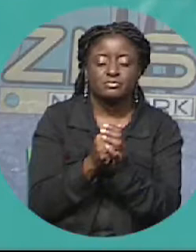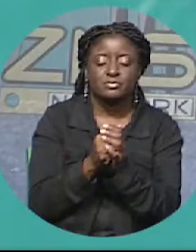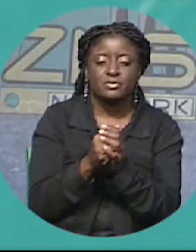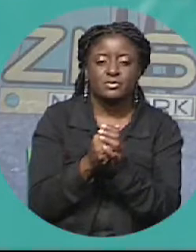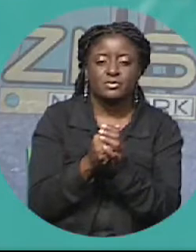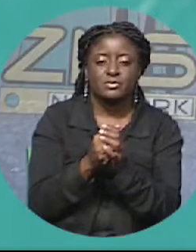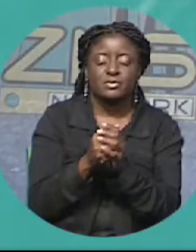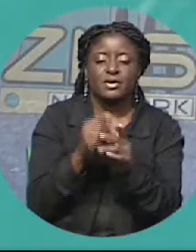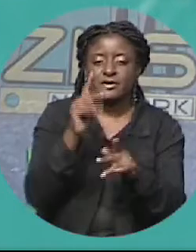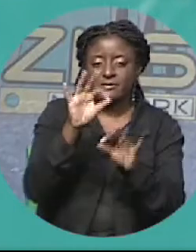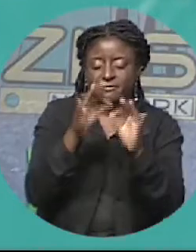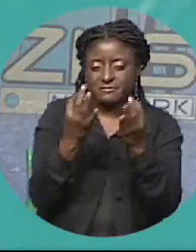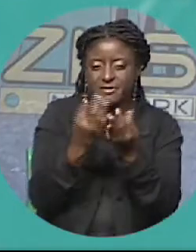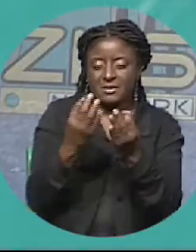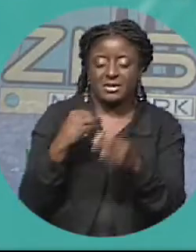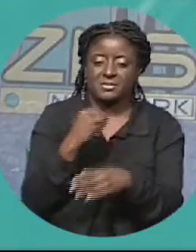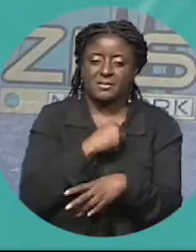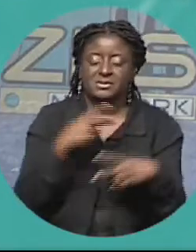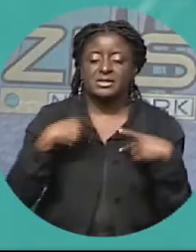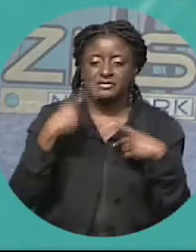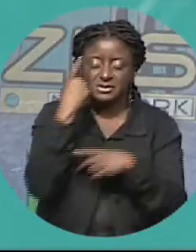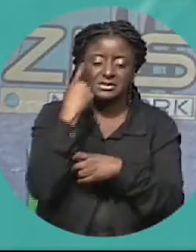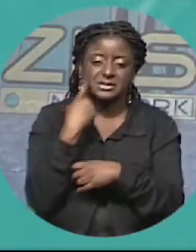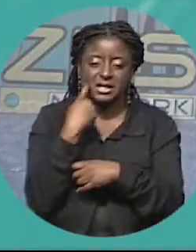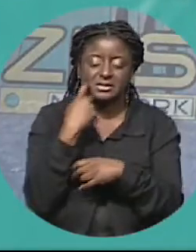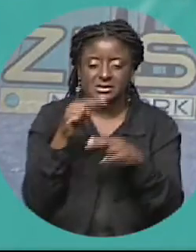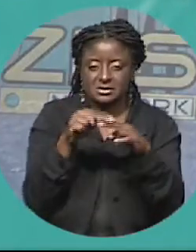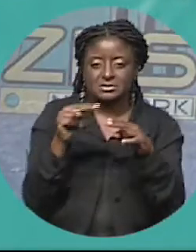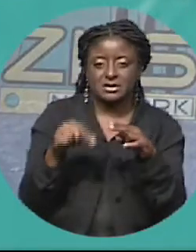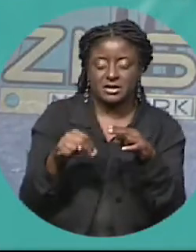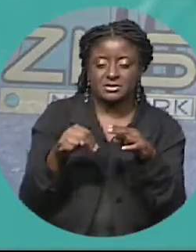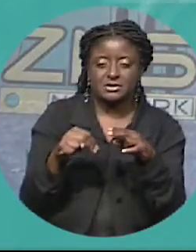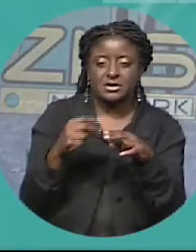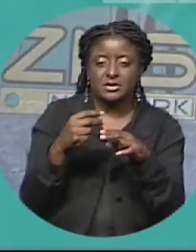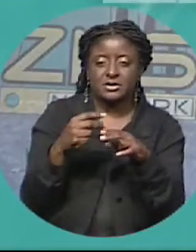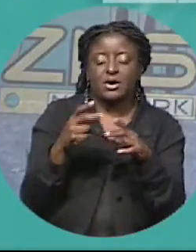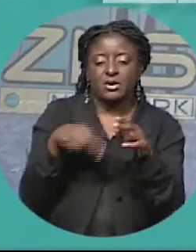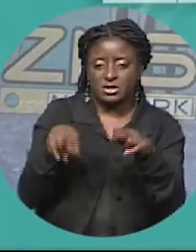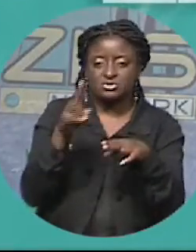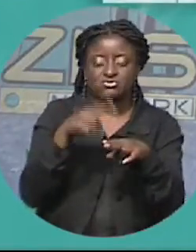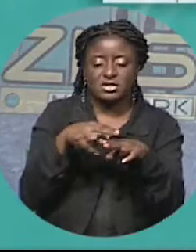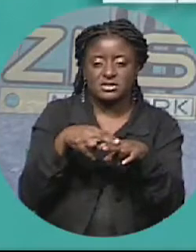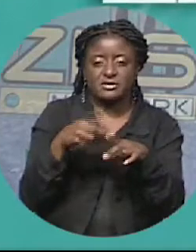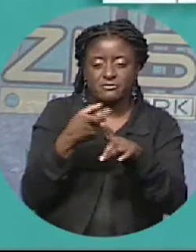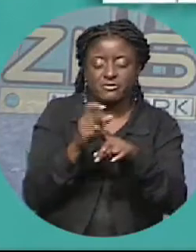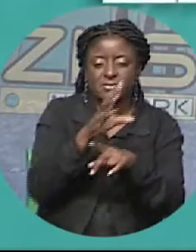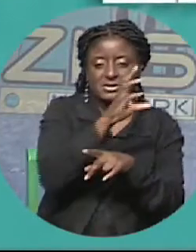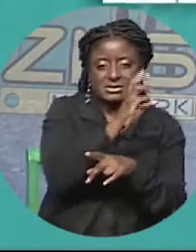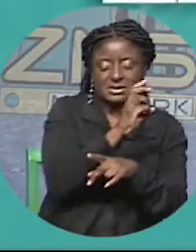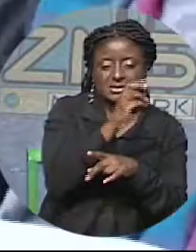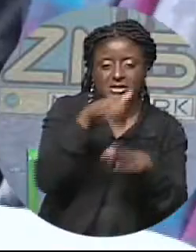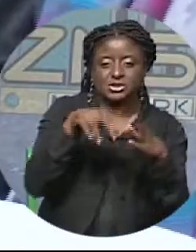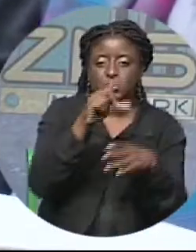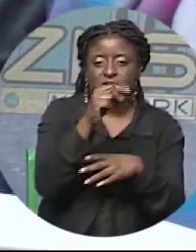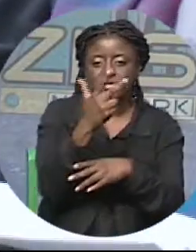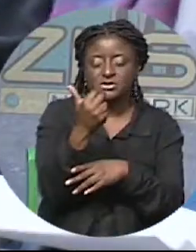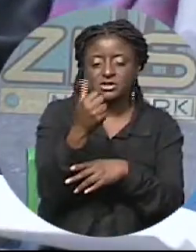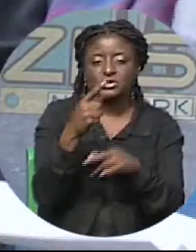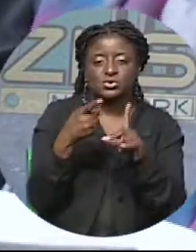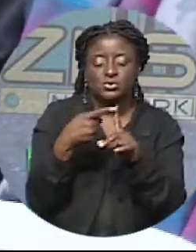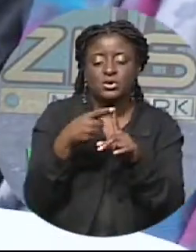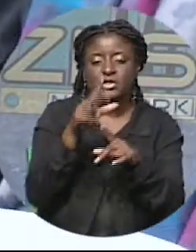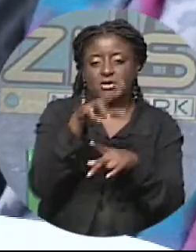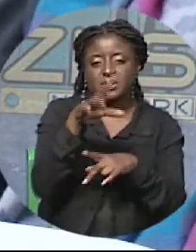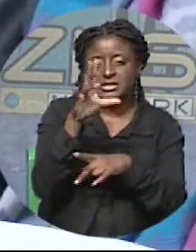incest cases climbed from 6 in 2013 to 37 last year. Though reported cases overall are down,